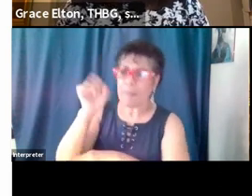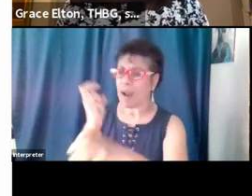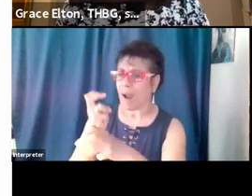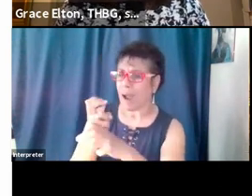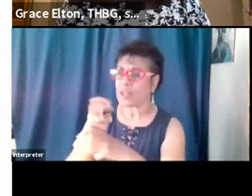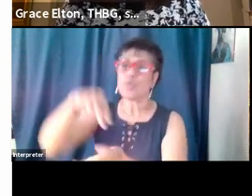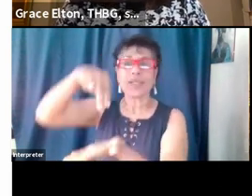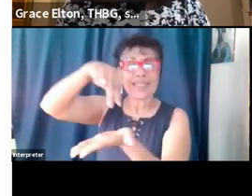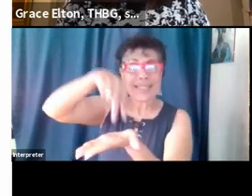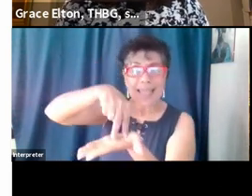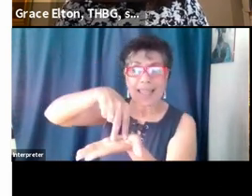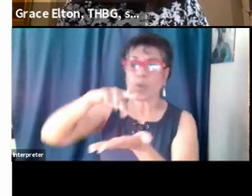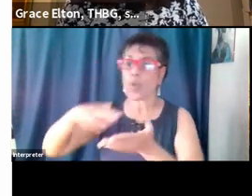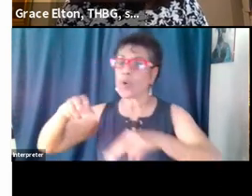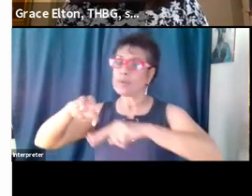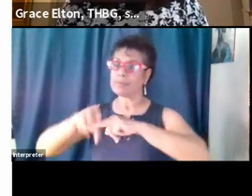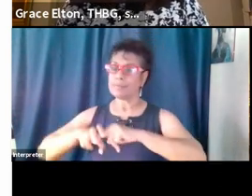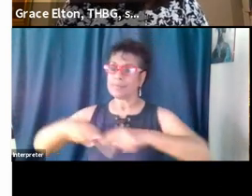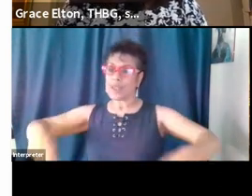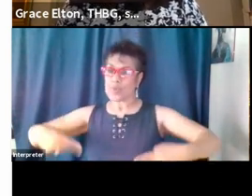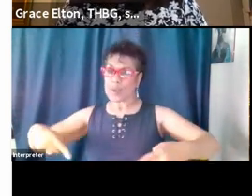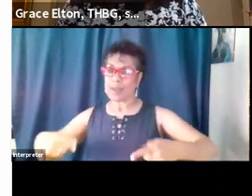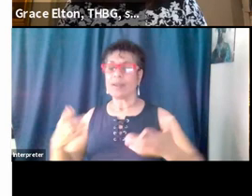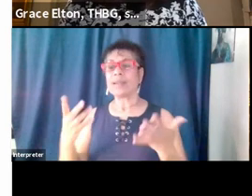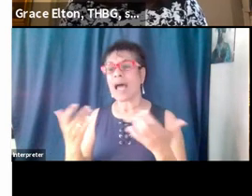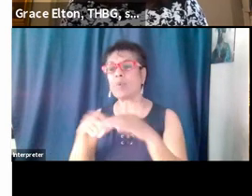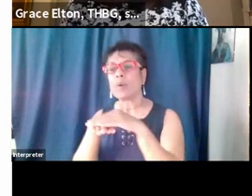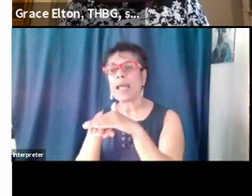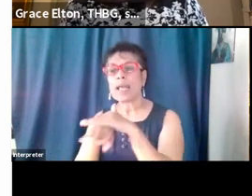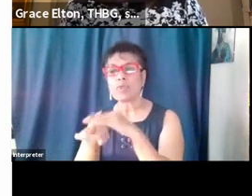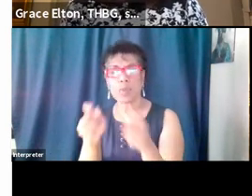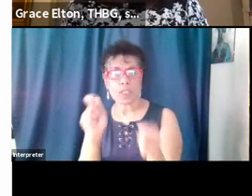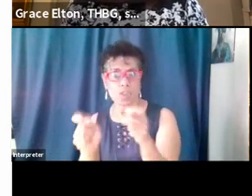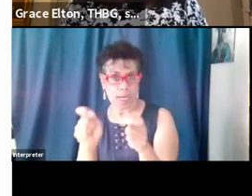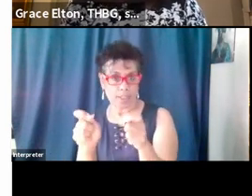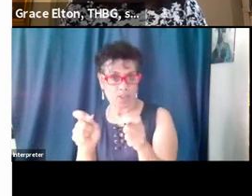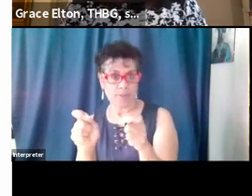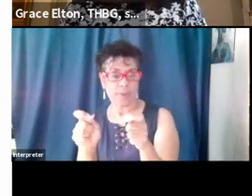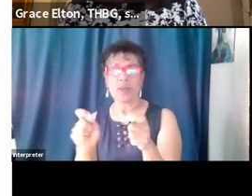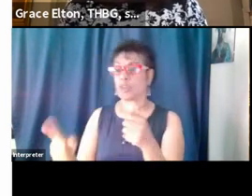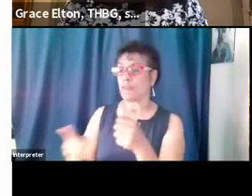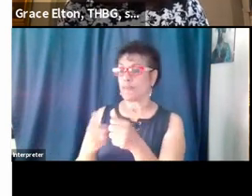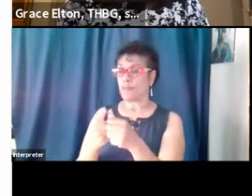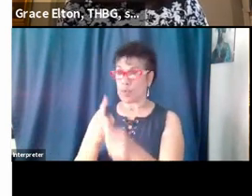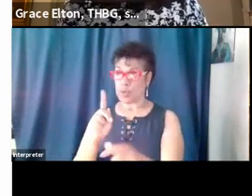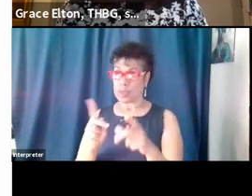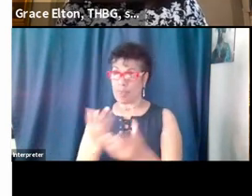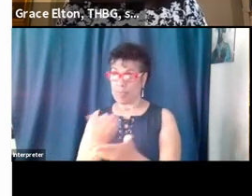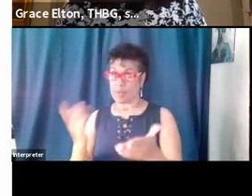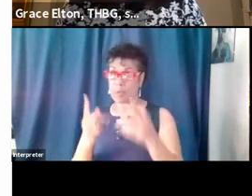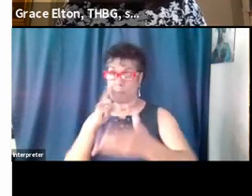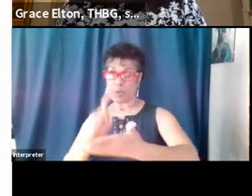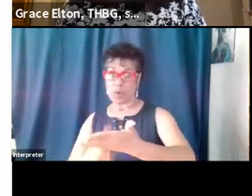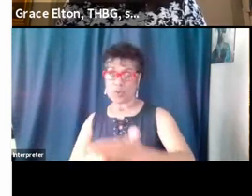for you. So this year we're working on redesigning our entry experience, the first impression that people have of a garden. It includes